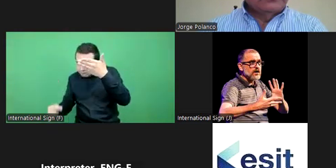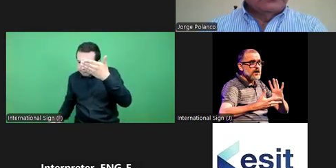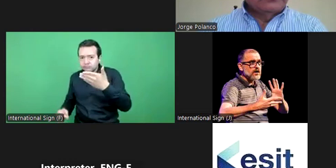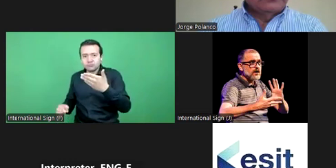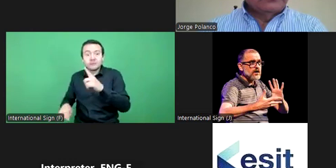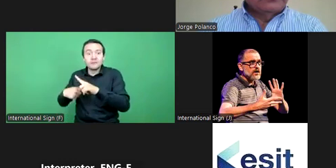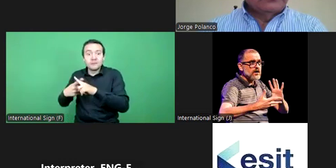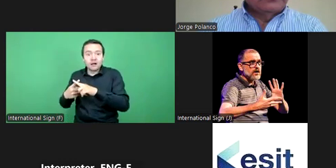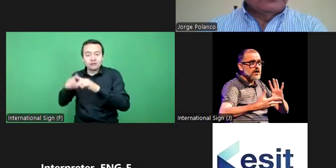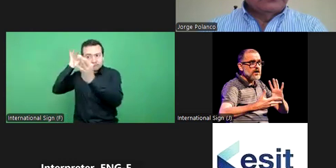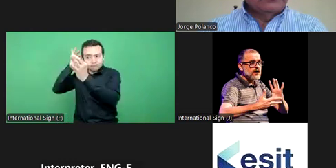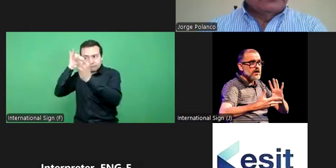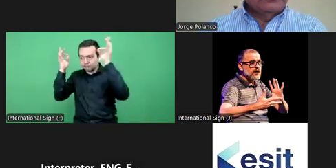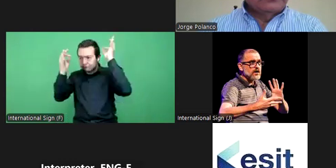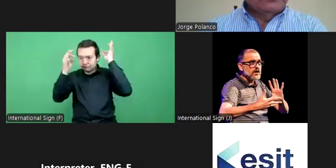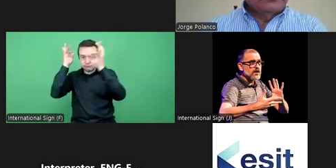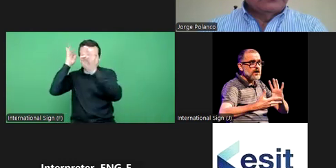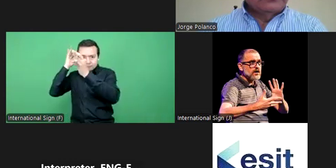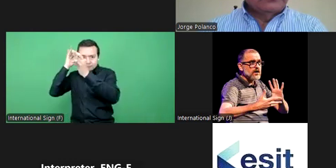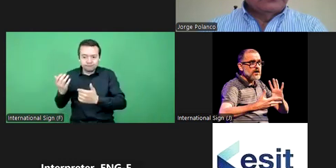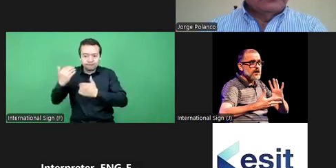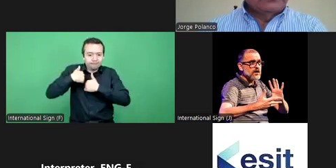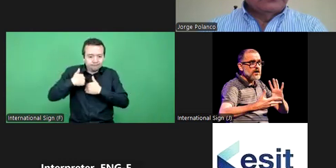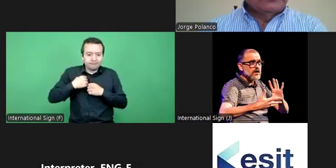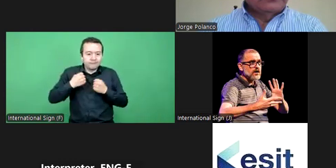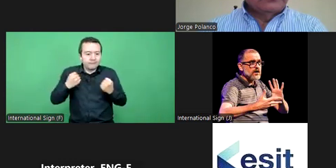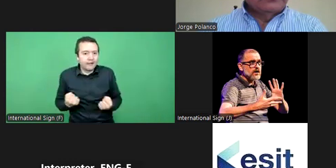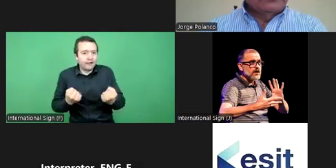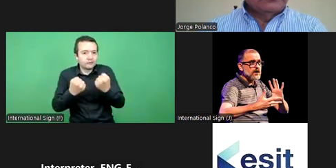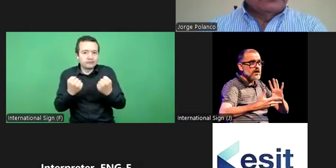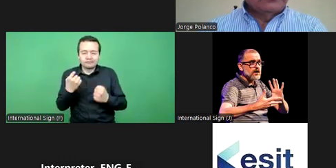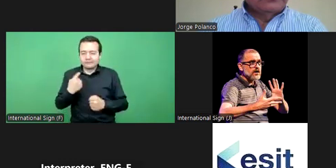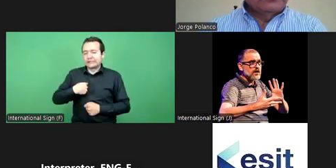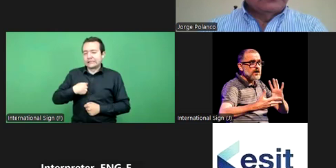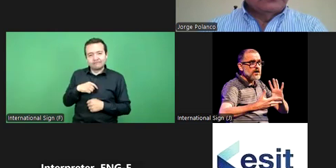a very sensitive balance between time, given the